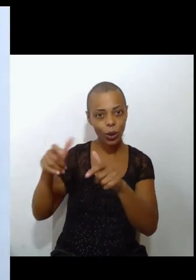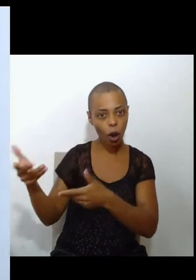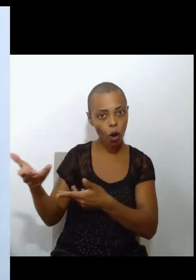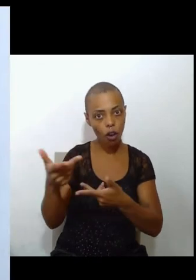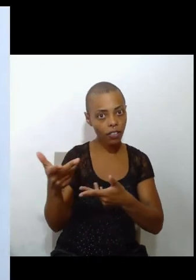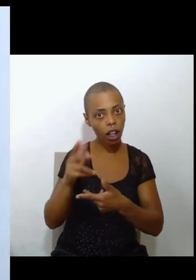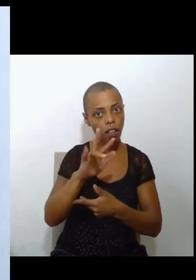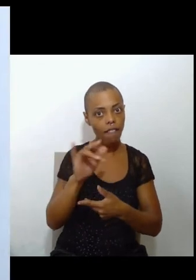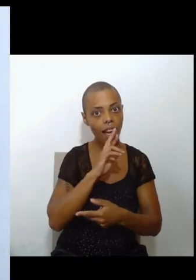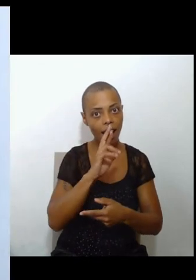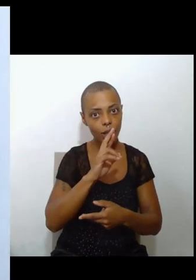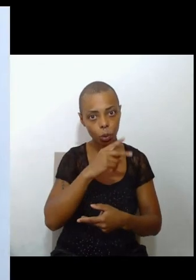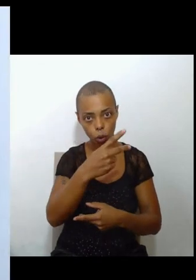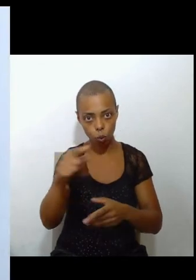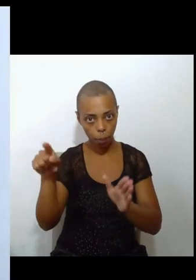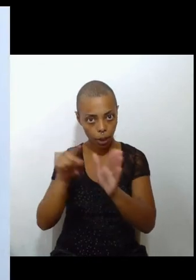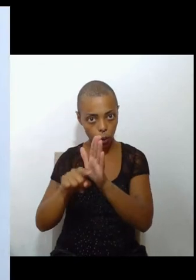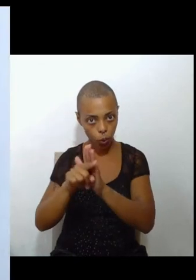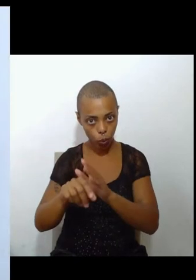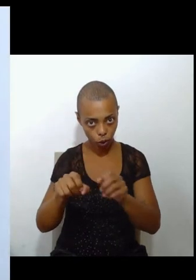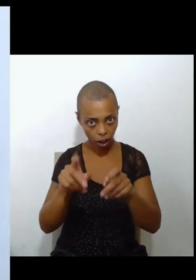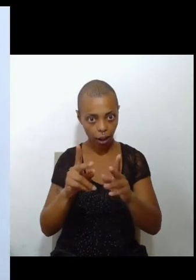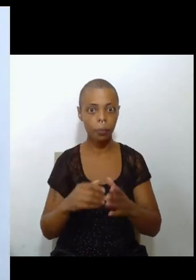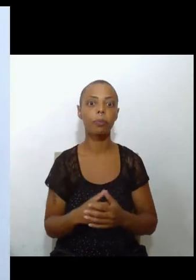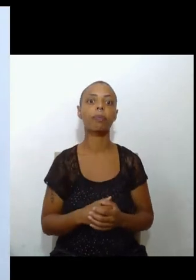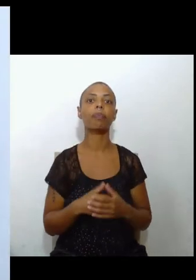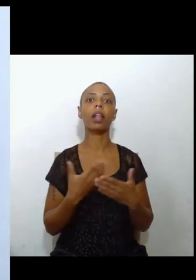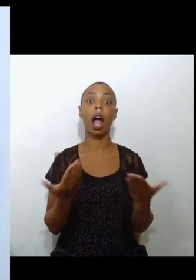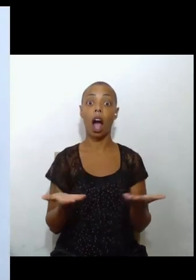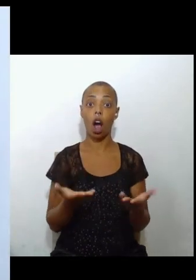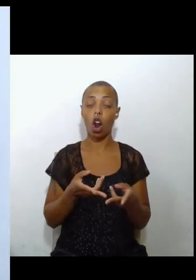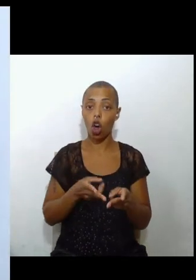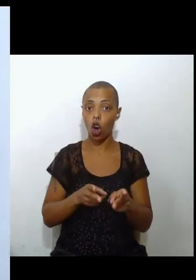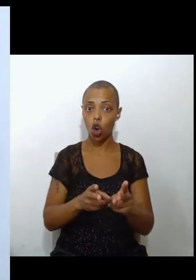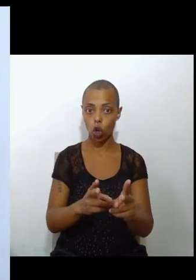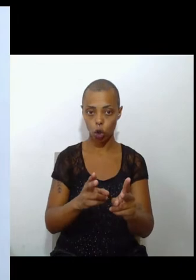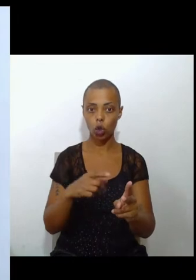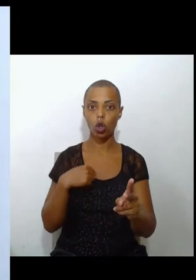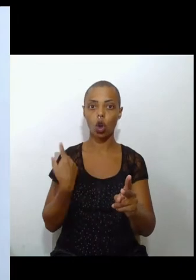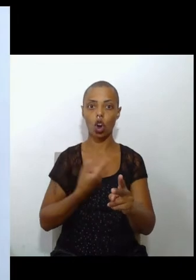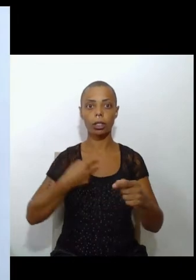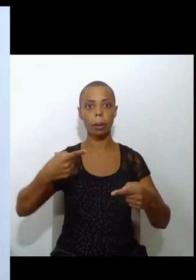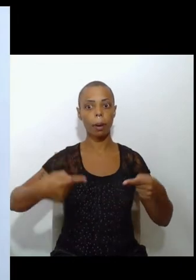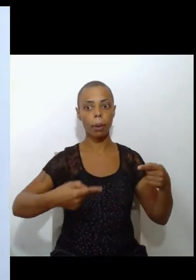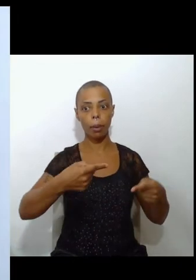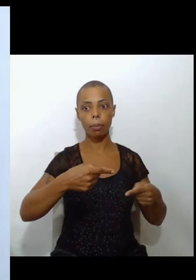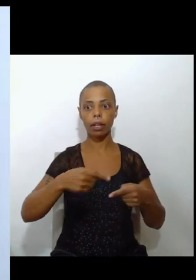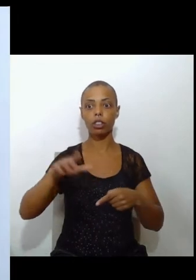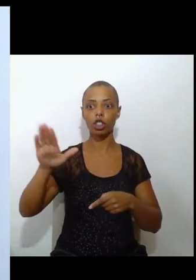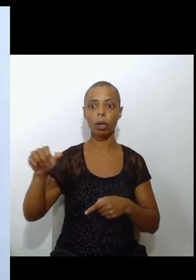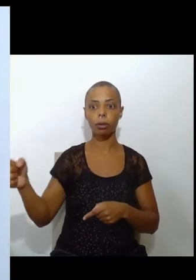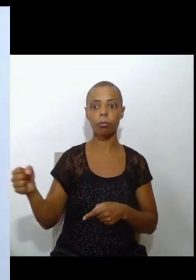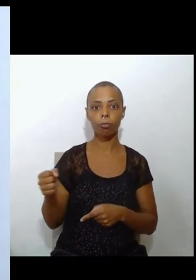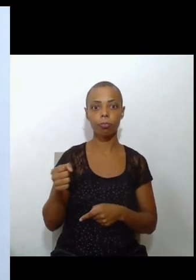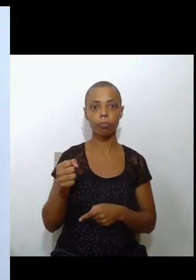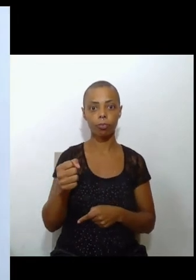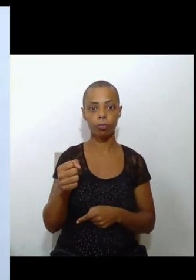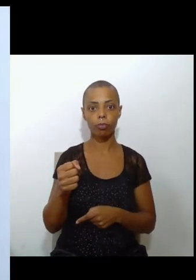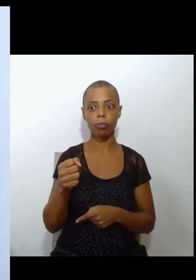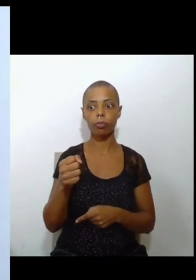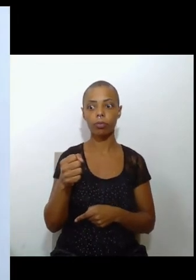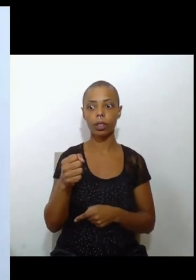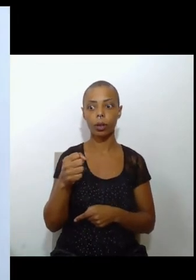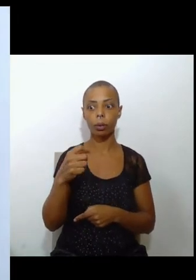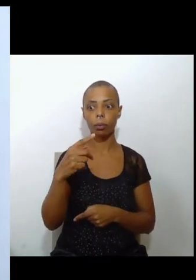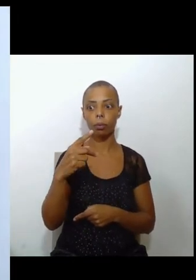some time at the end for Q a going sir and now to move on to the next presentation I would like to